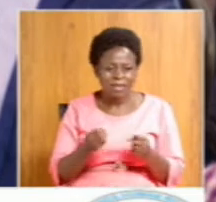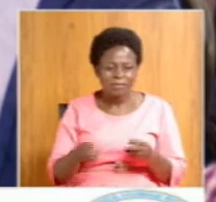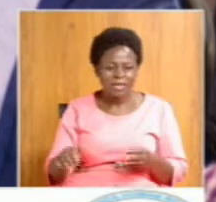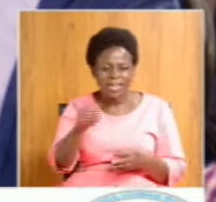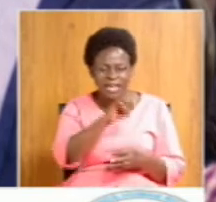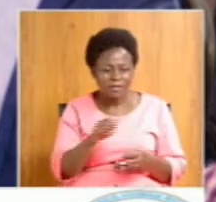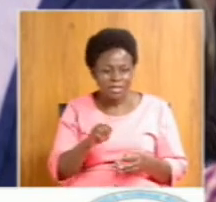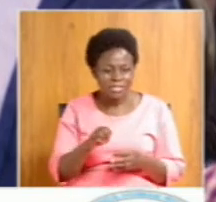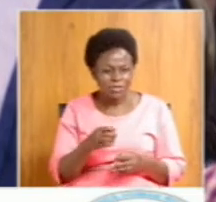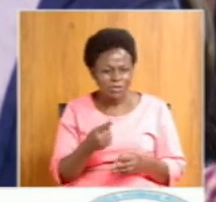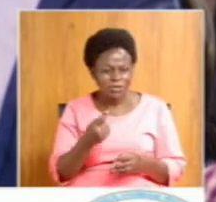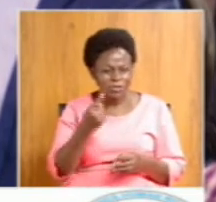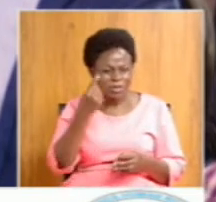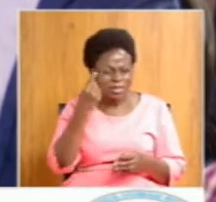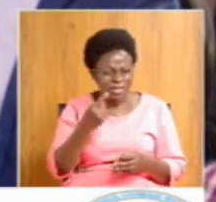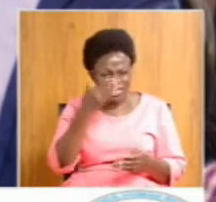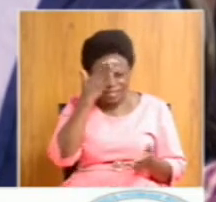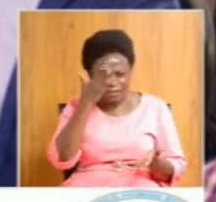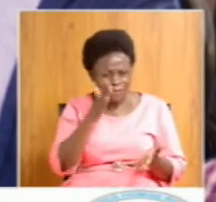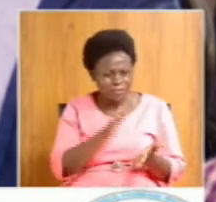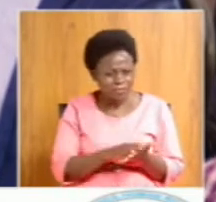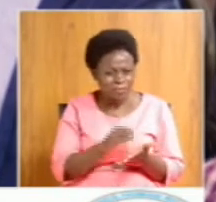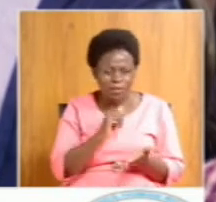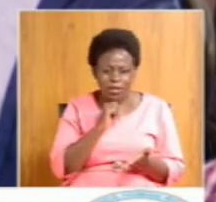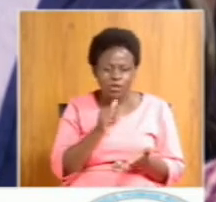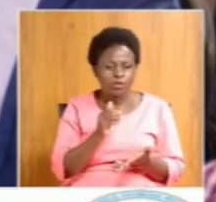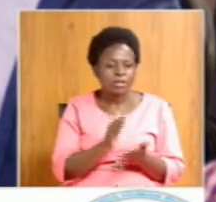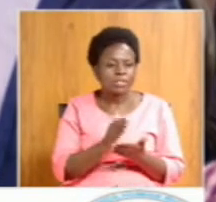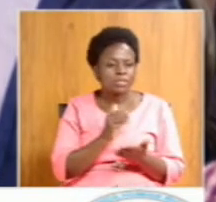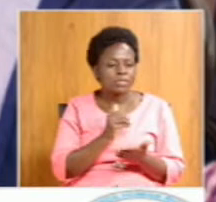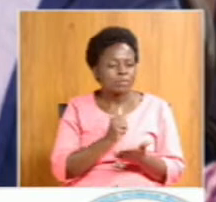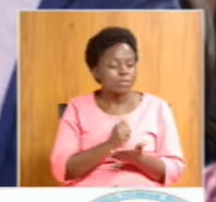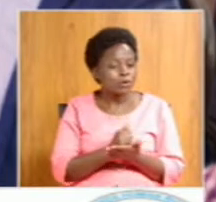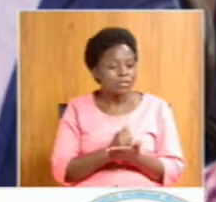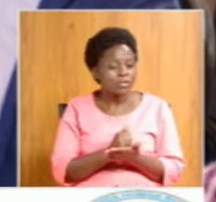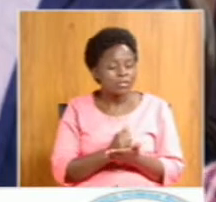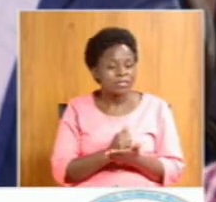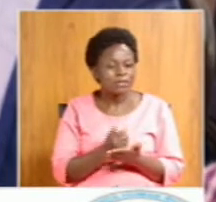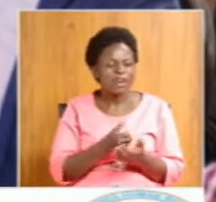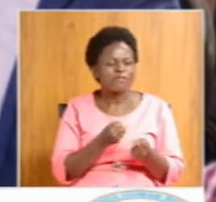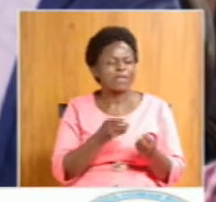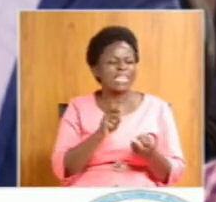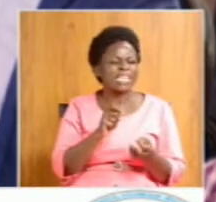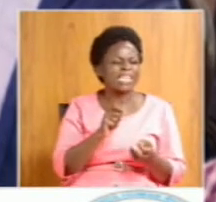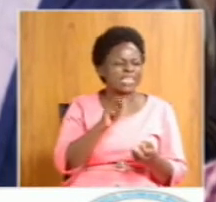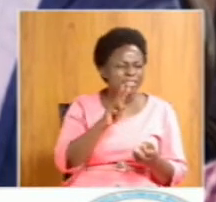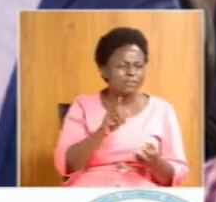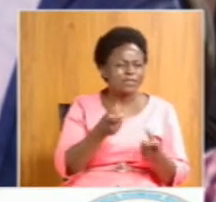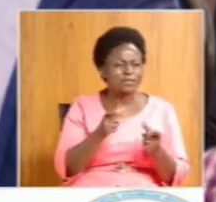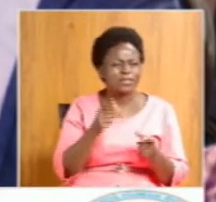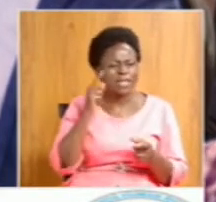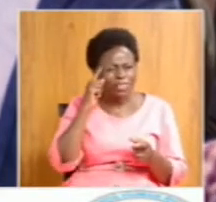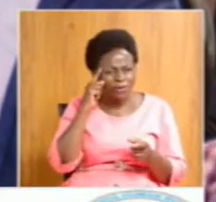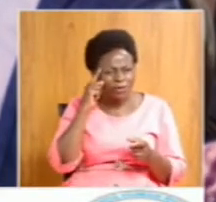areas. But one thing I don't maybe believe that it's not that because we have proliferation of so many radios and TVs, and for that matter, I thought